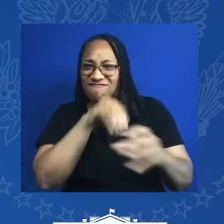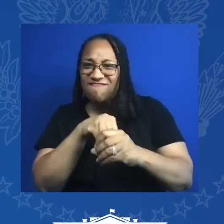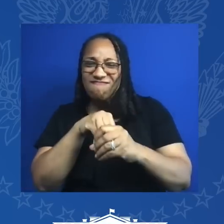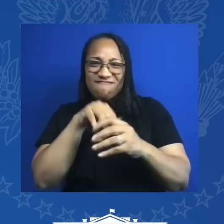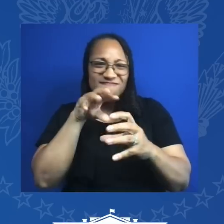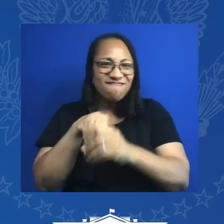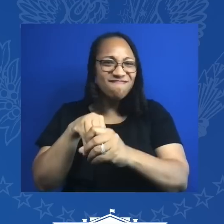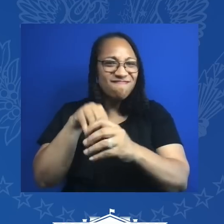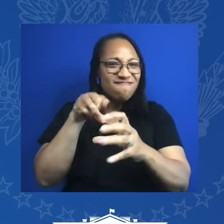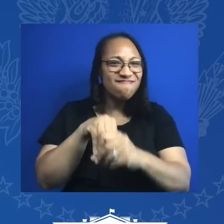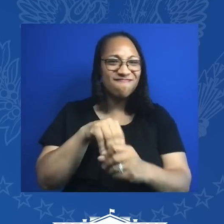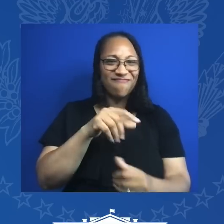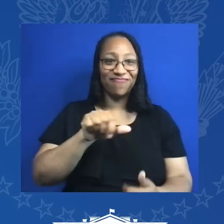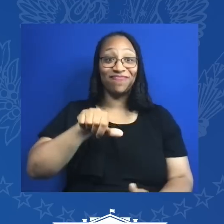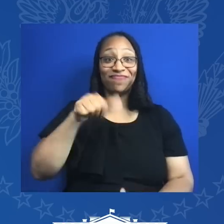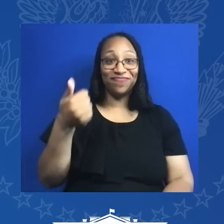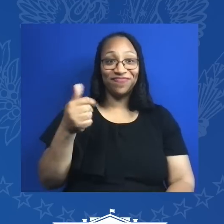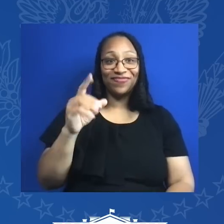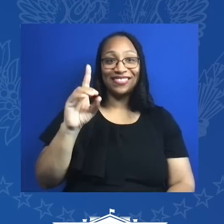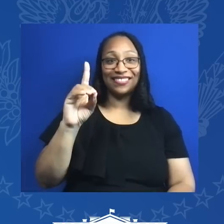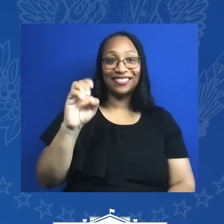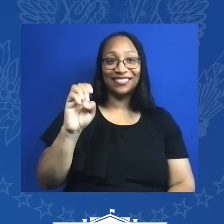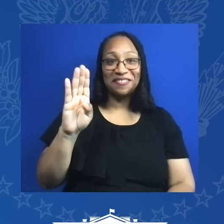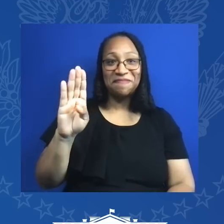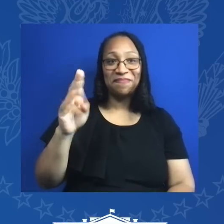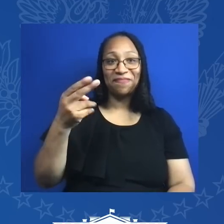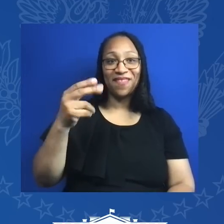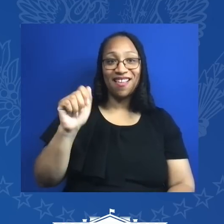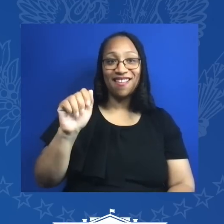And Undersecretary of Defense, Sean Skeely.